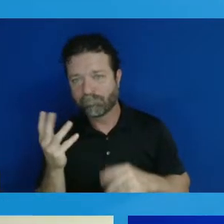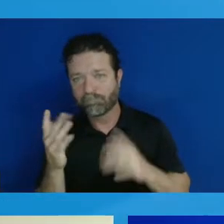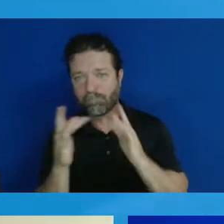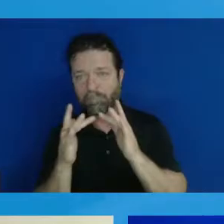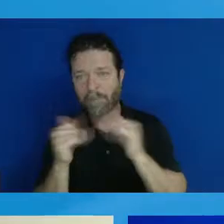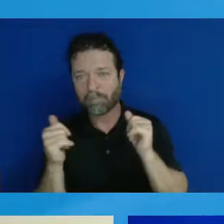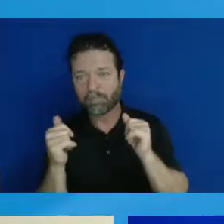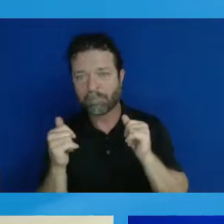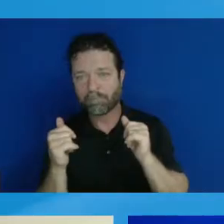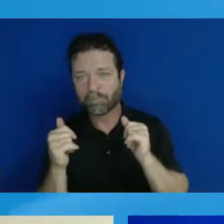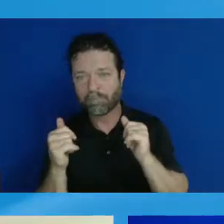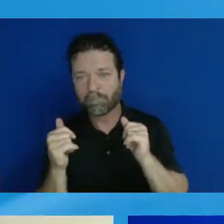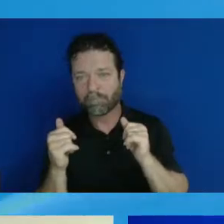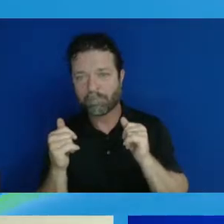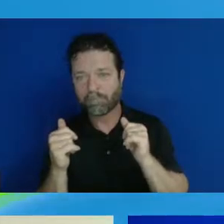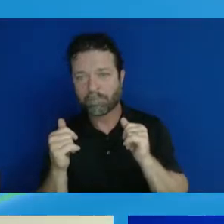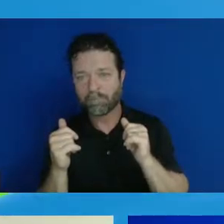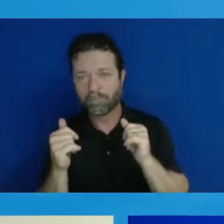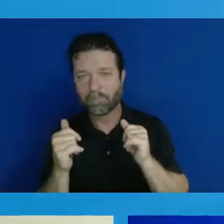That